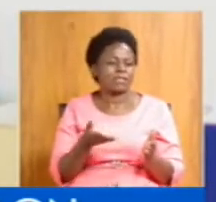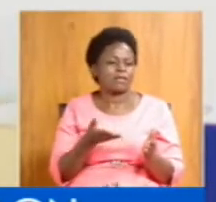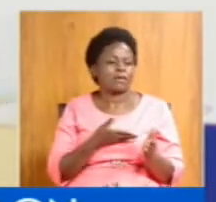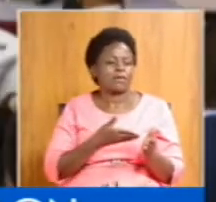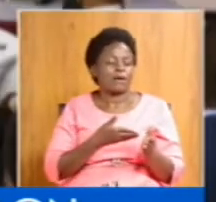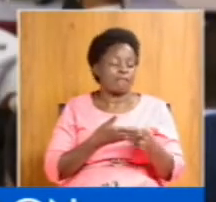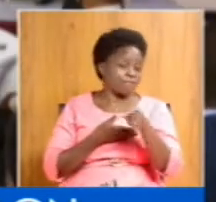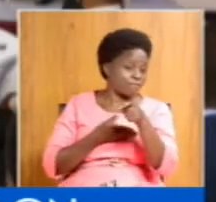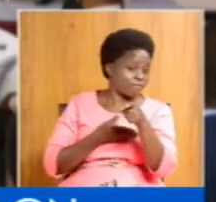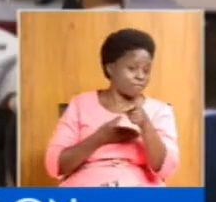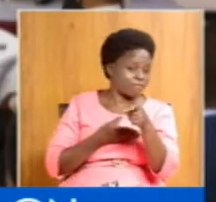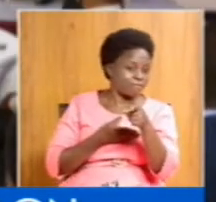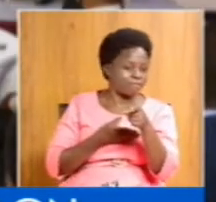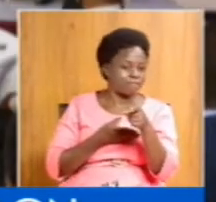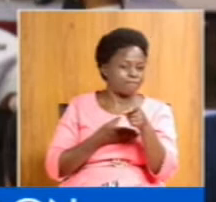that's